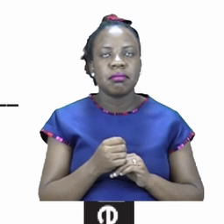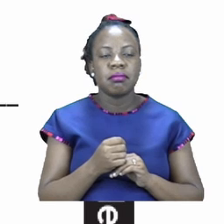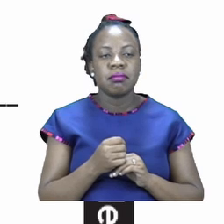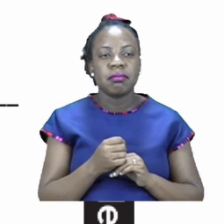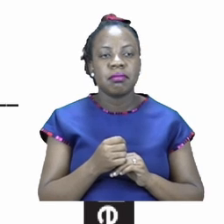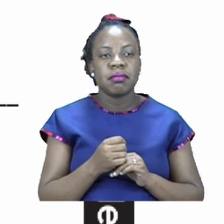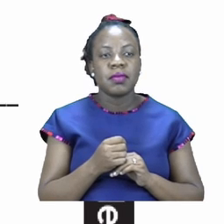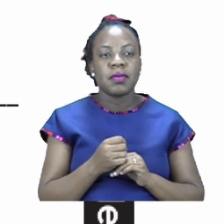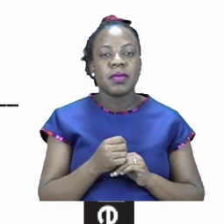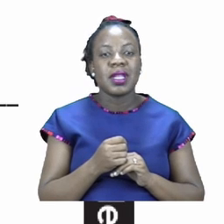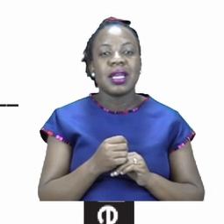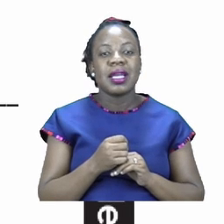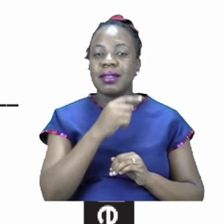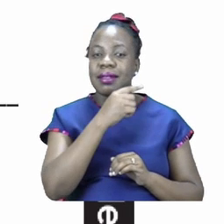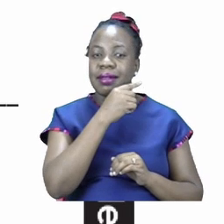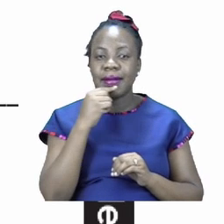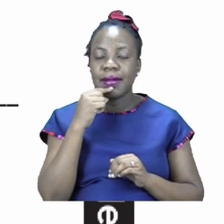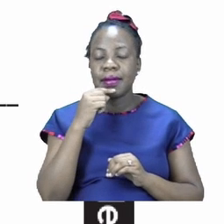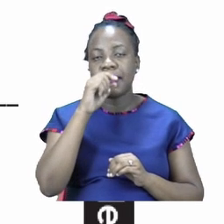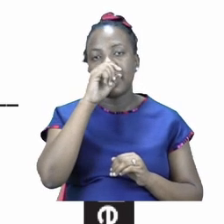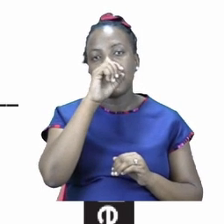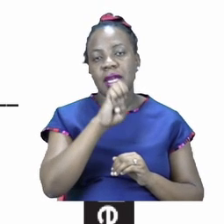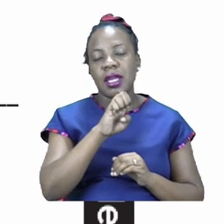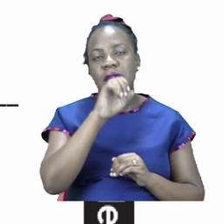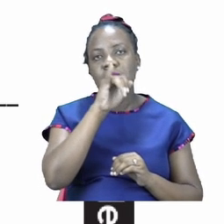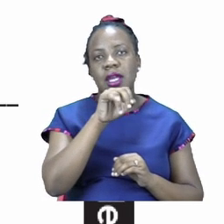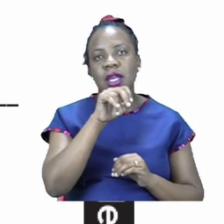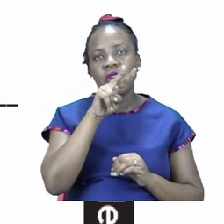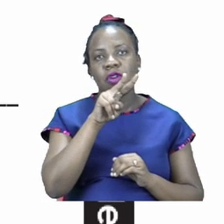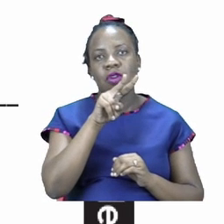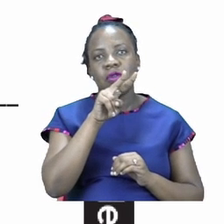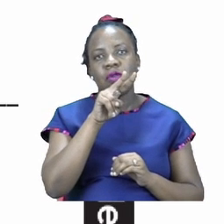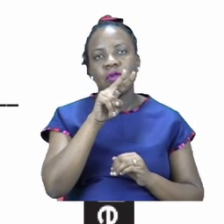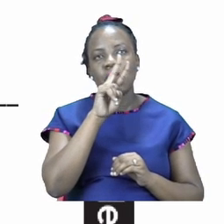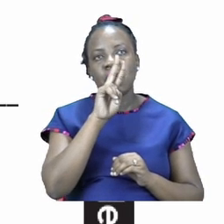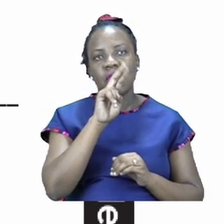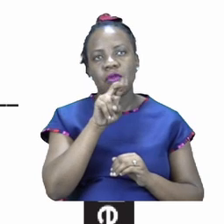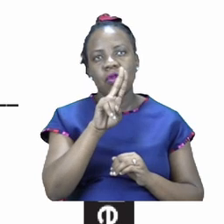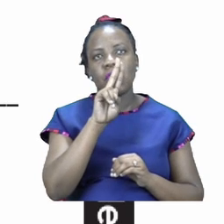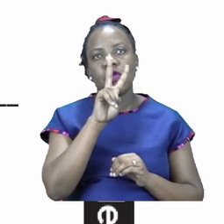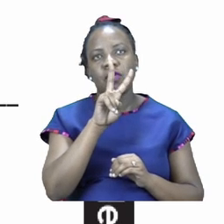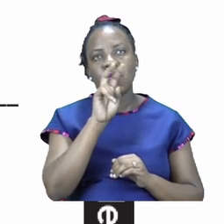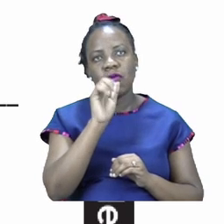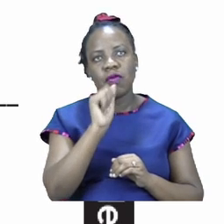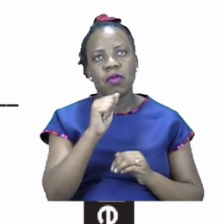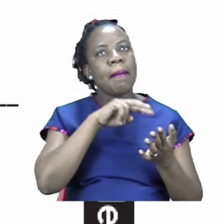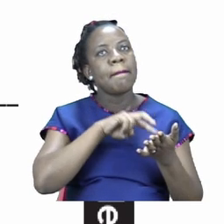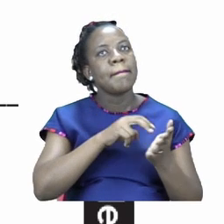her name? What is the meaning of her name?